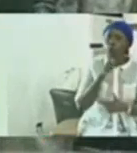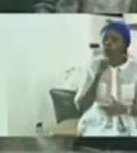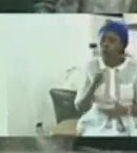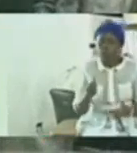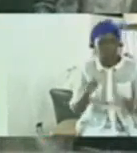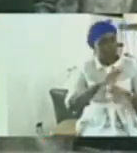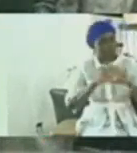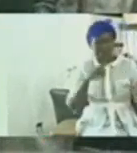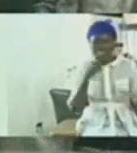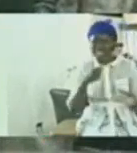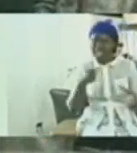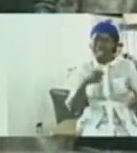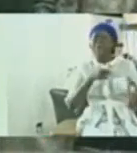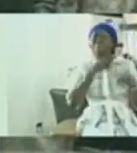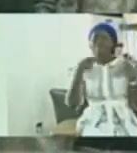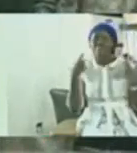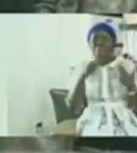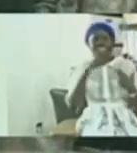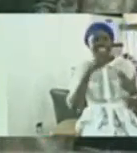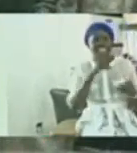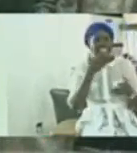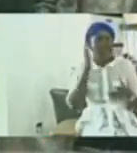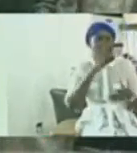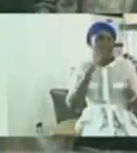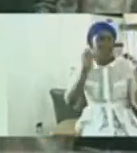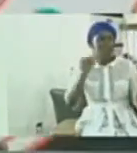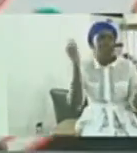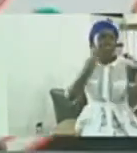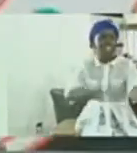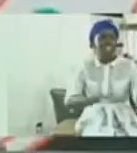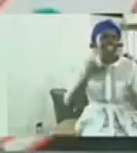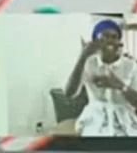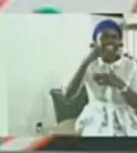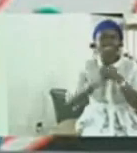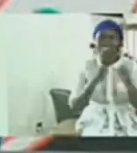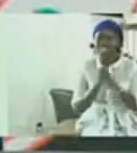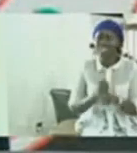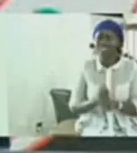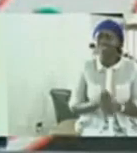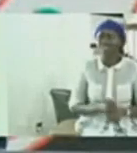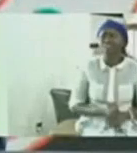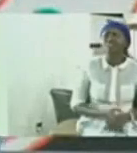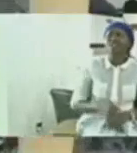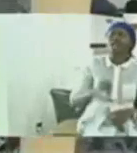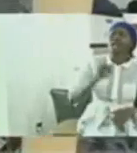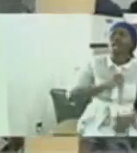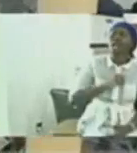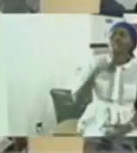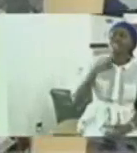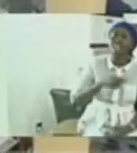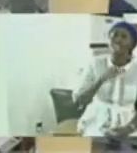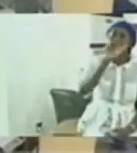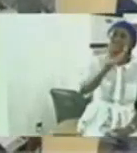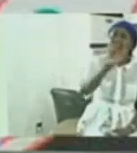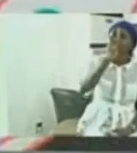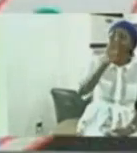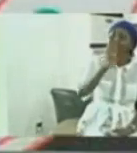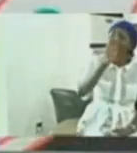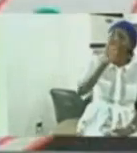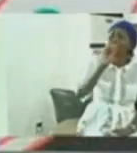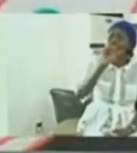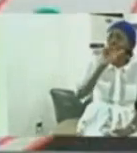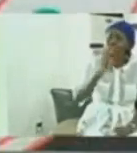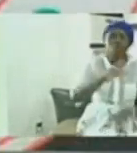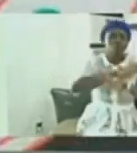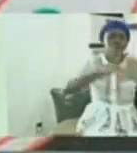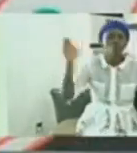That's not what I said. What was it I said? Adeboye does not know